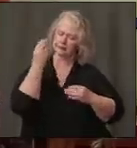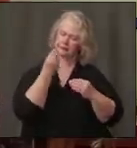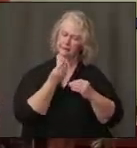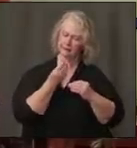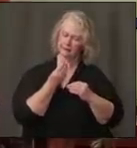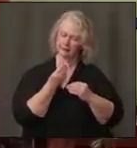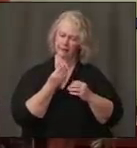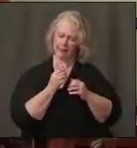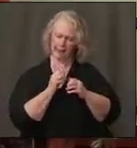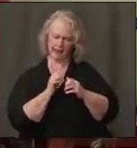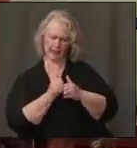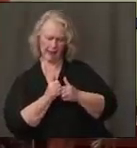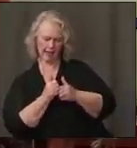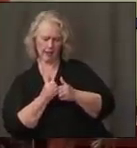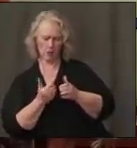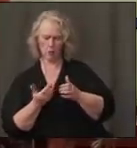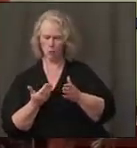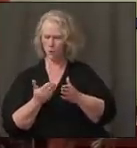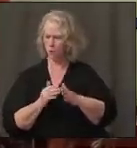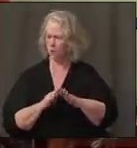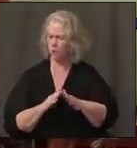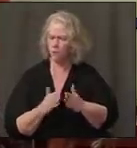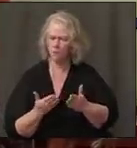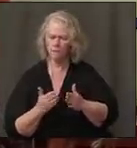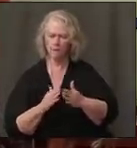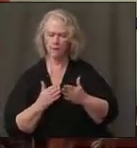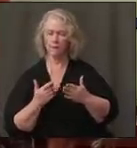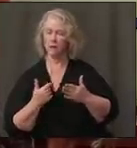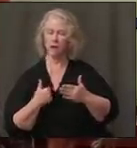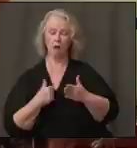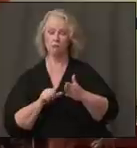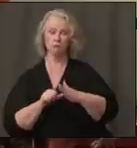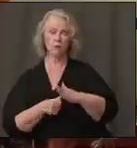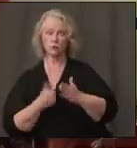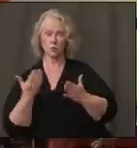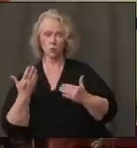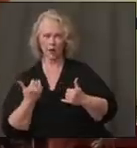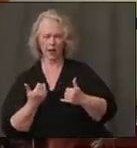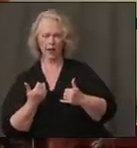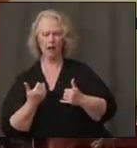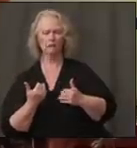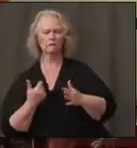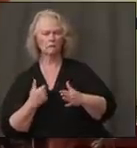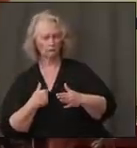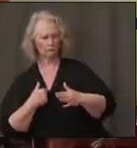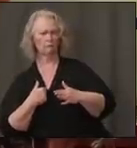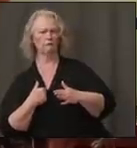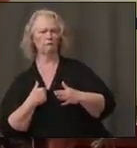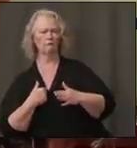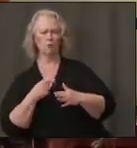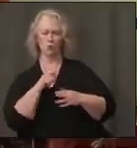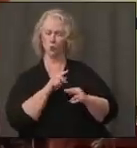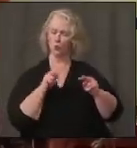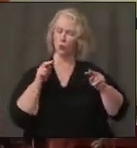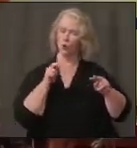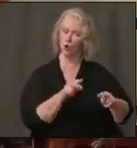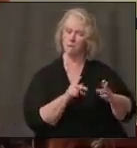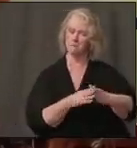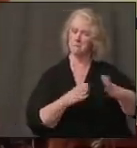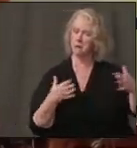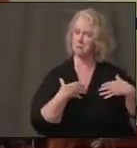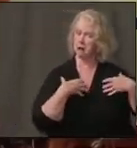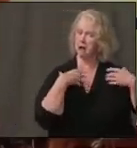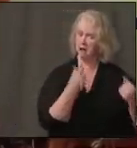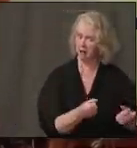how to phase the reopening, I have been impressed by the thinking of both looking at the public health measures on